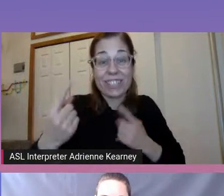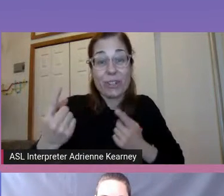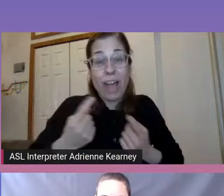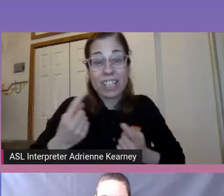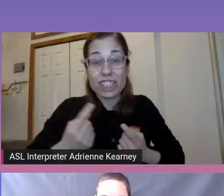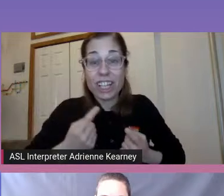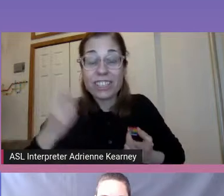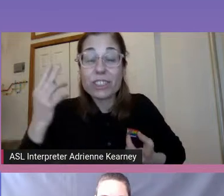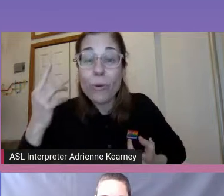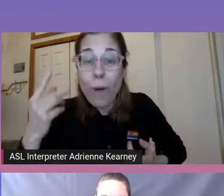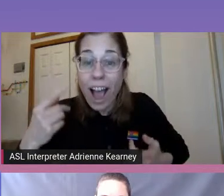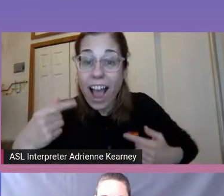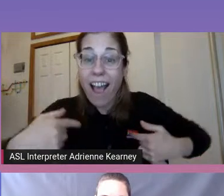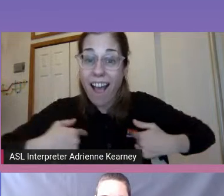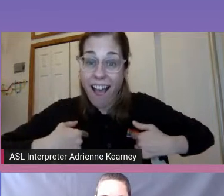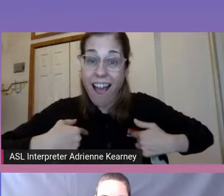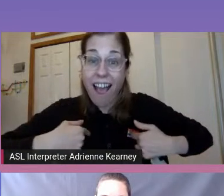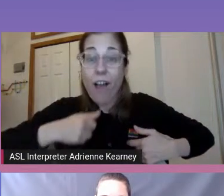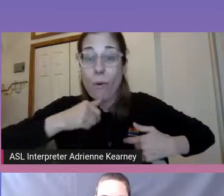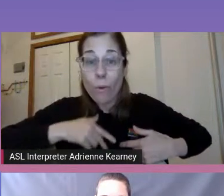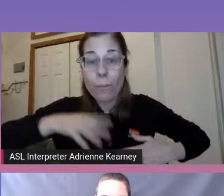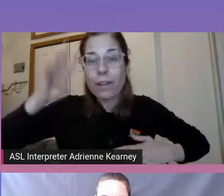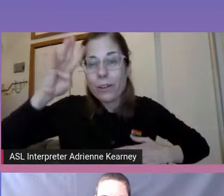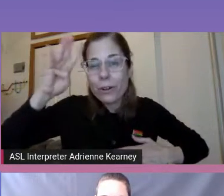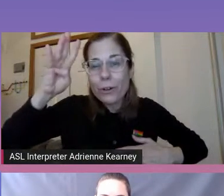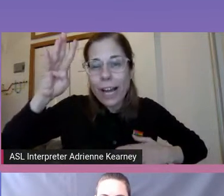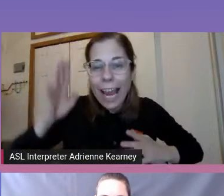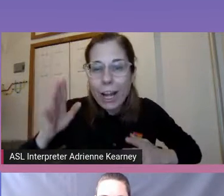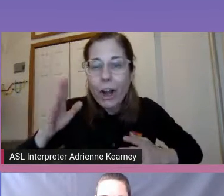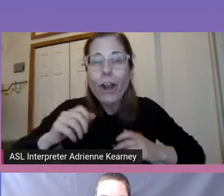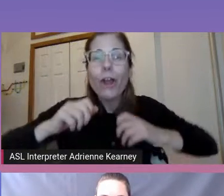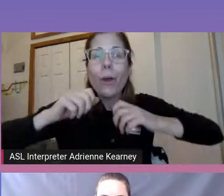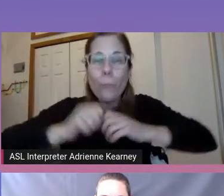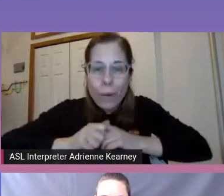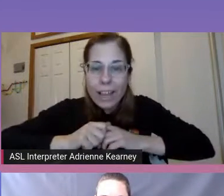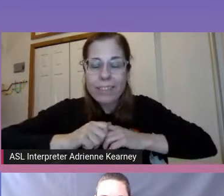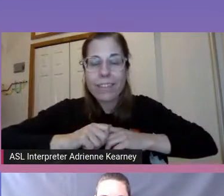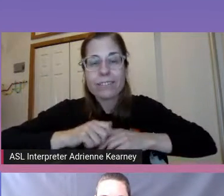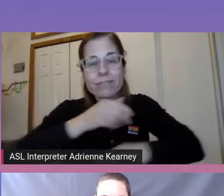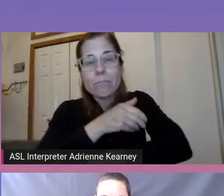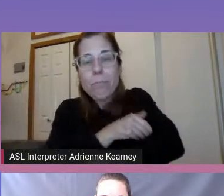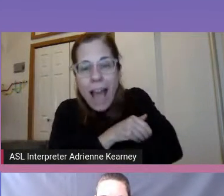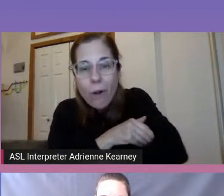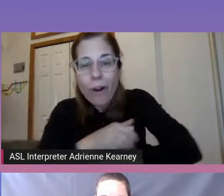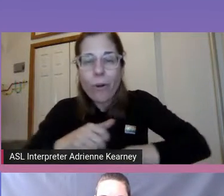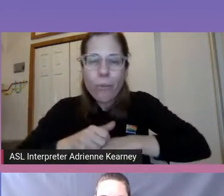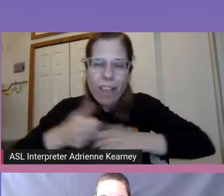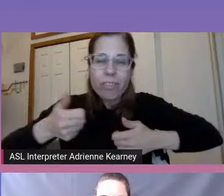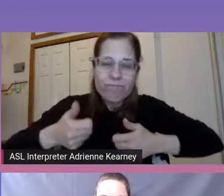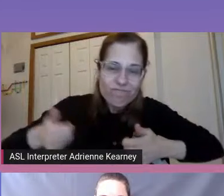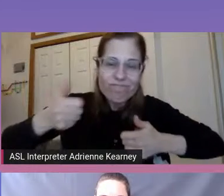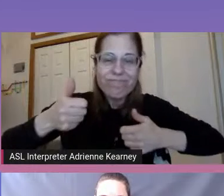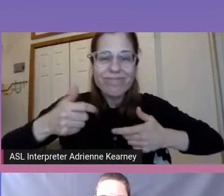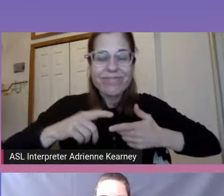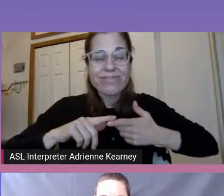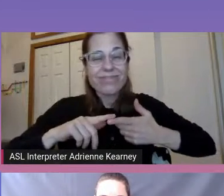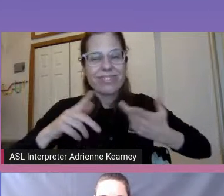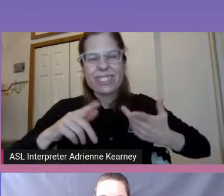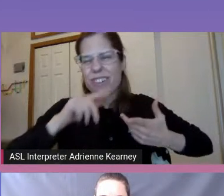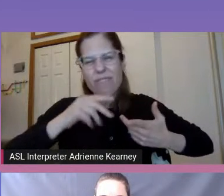the seat of power or safety in these conversations. But I would love for more artists, particularly queer women